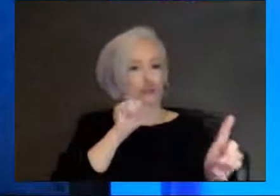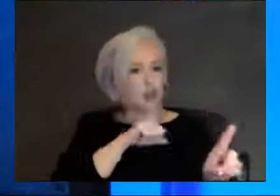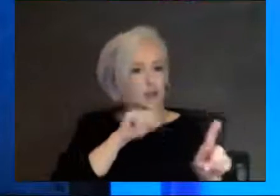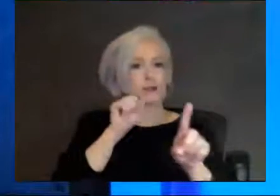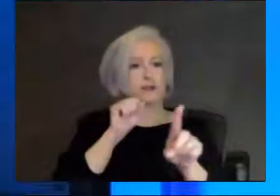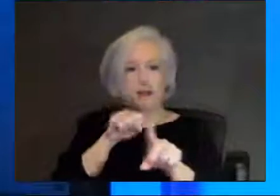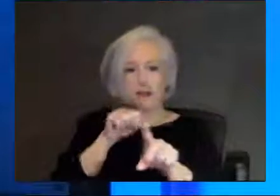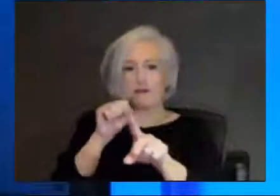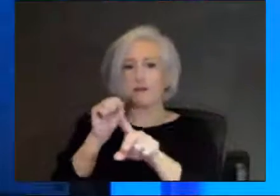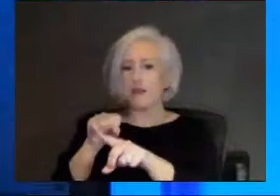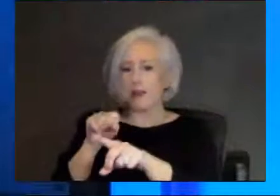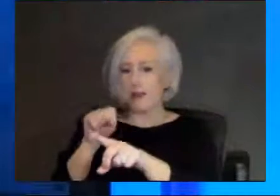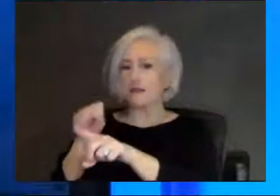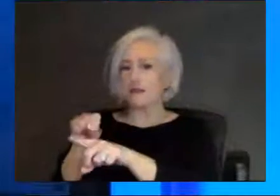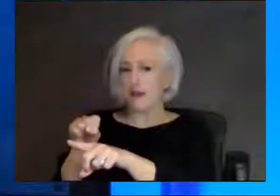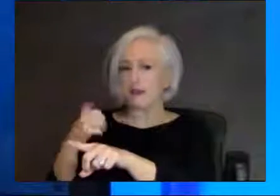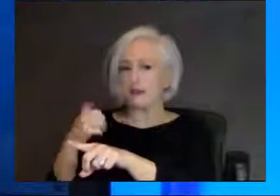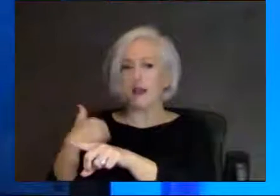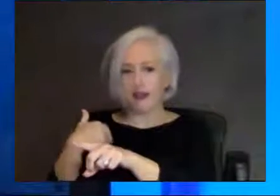had this.